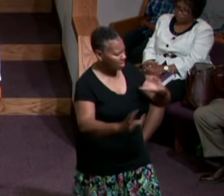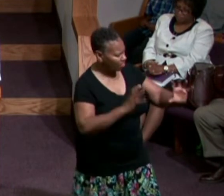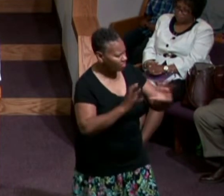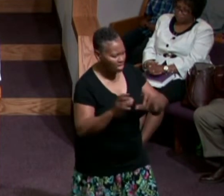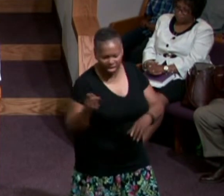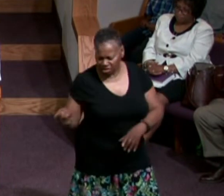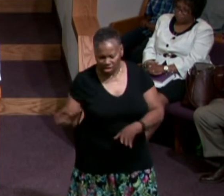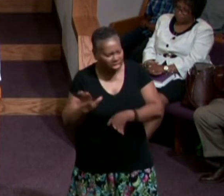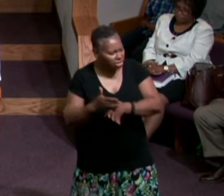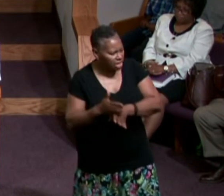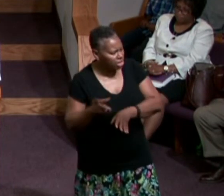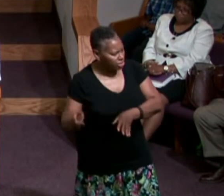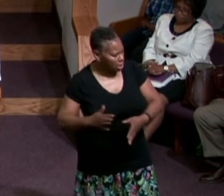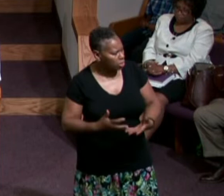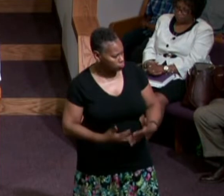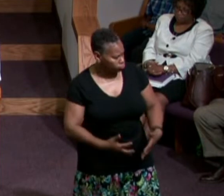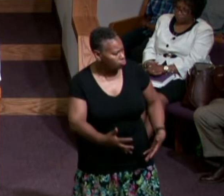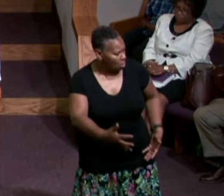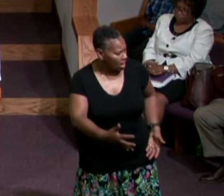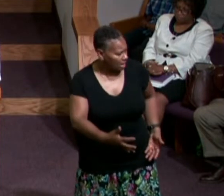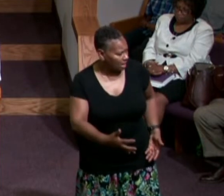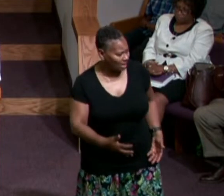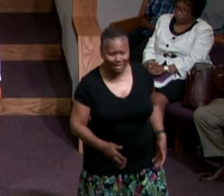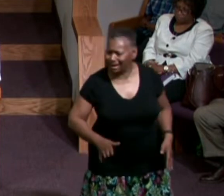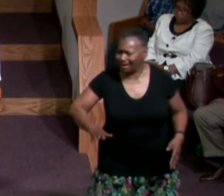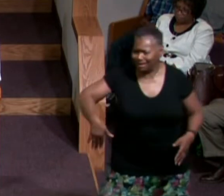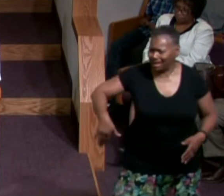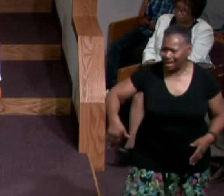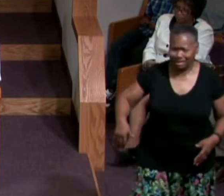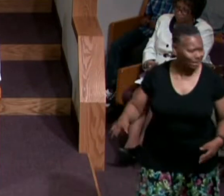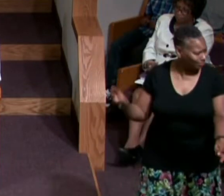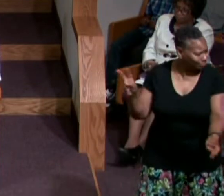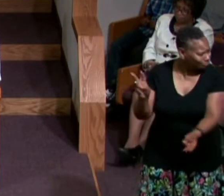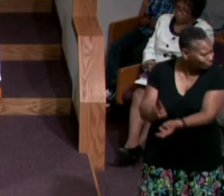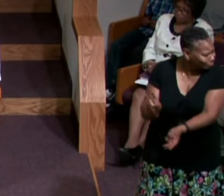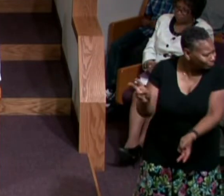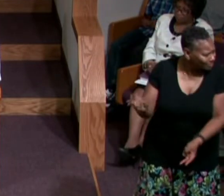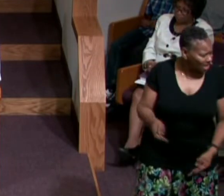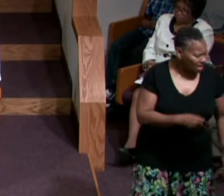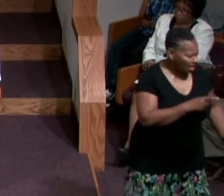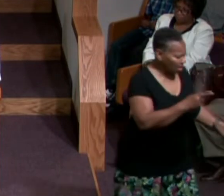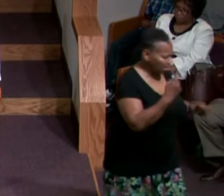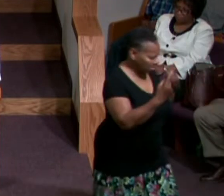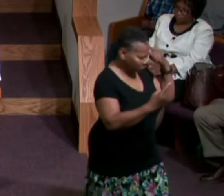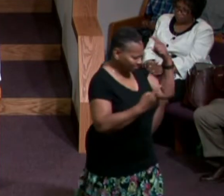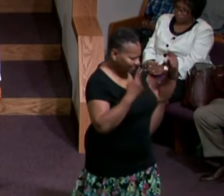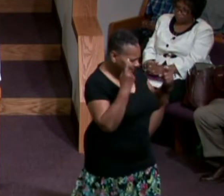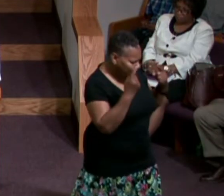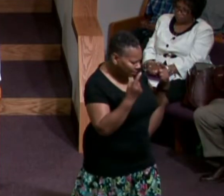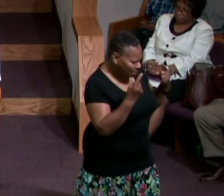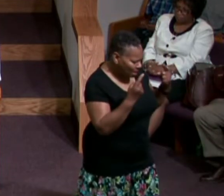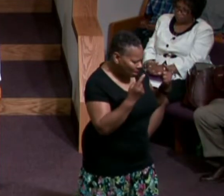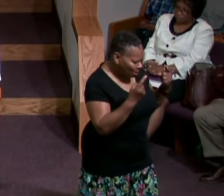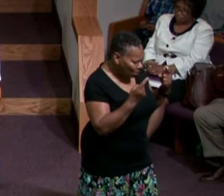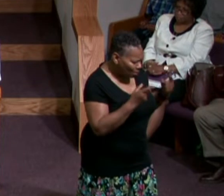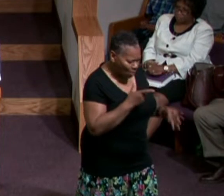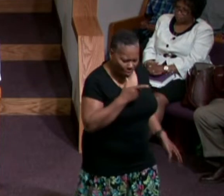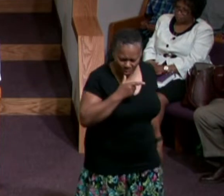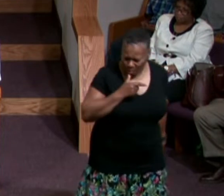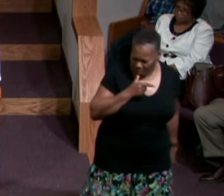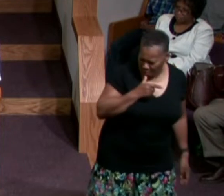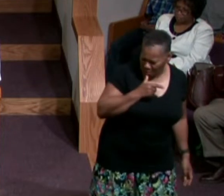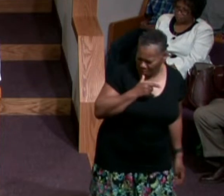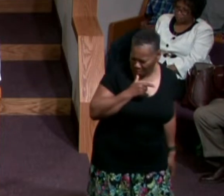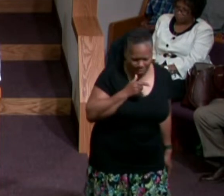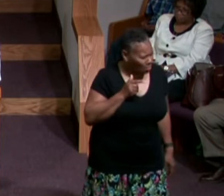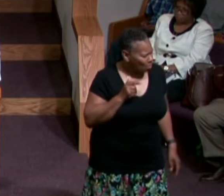that she's pregnant and they have not yet to copulate, and so he's thinking about the man who would dare leave